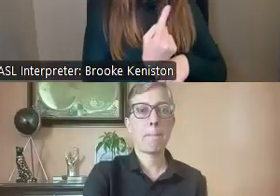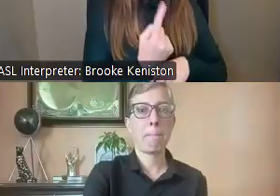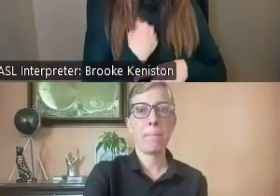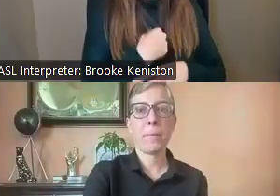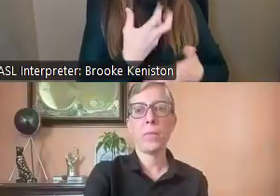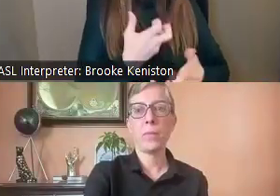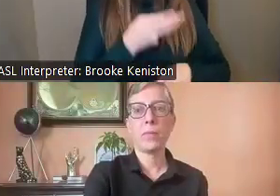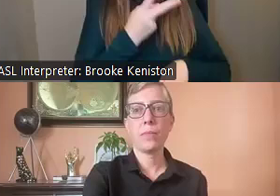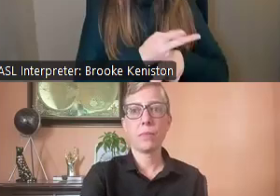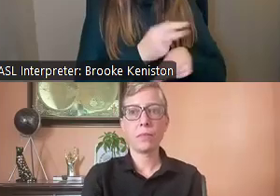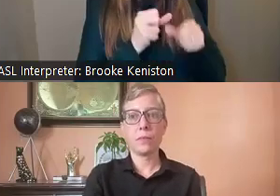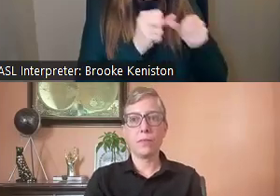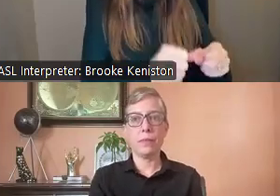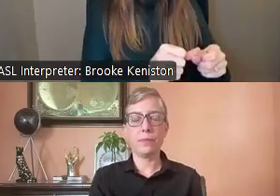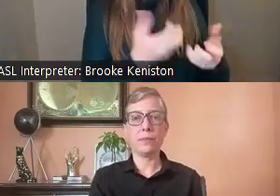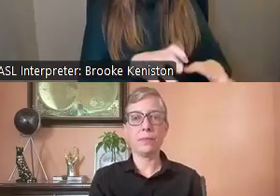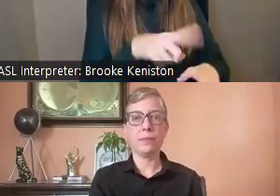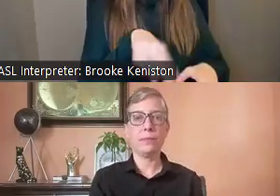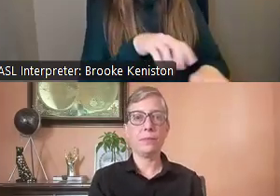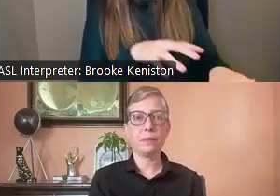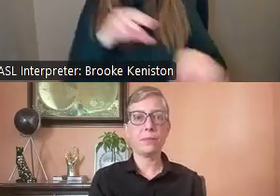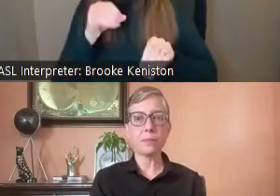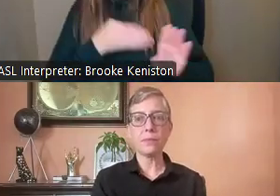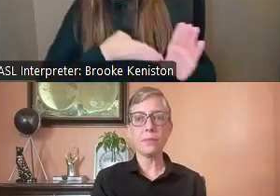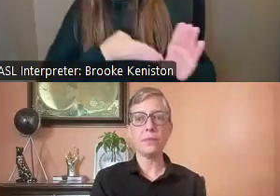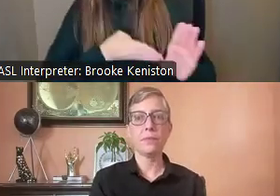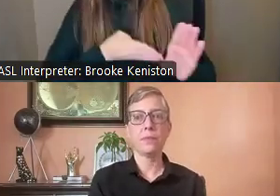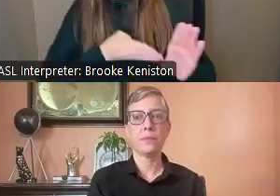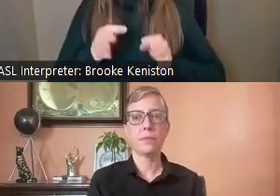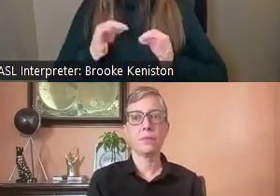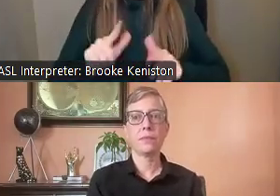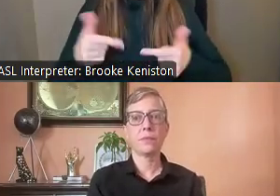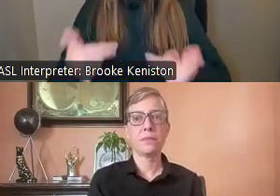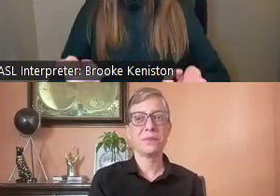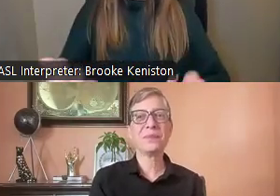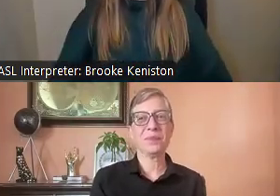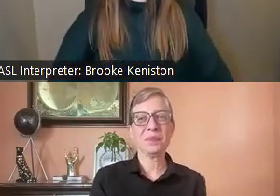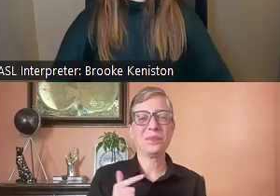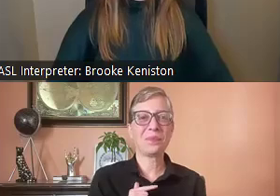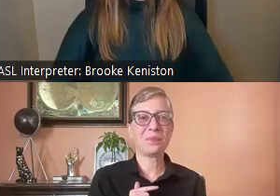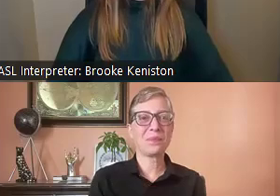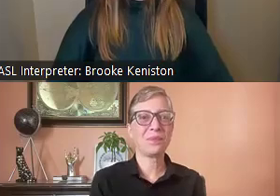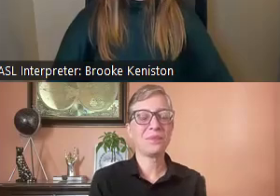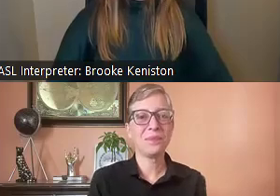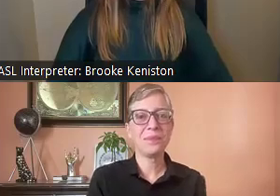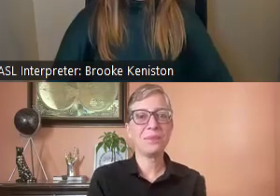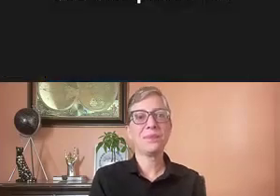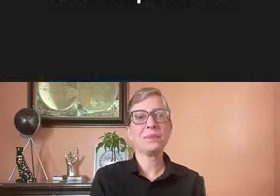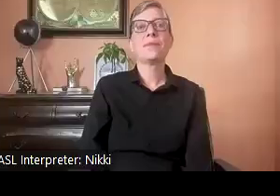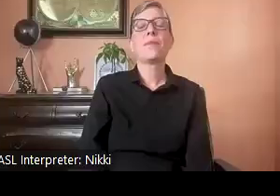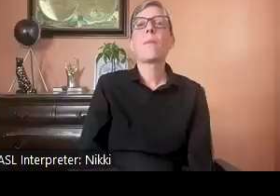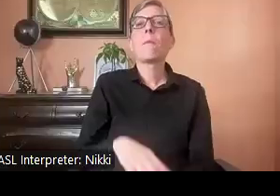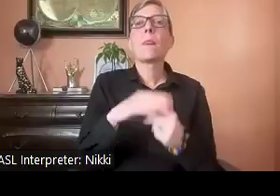them for the long haul. The last one is just rethinking empirically supported treatments for integrated